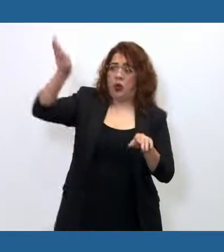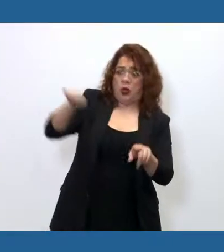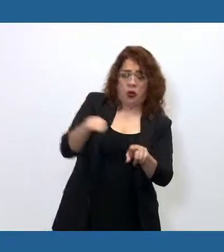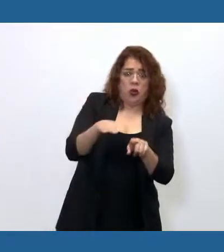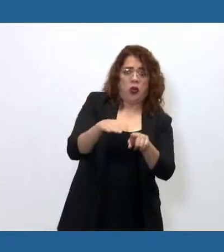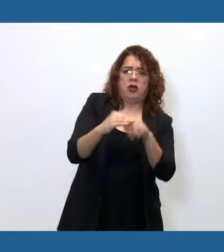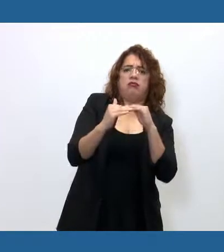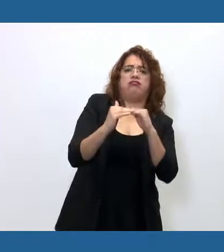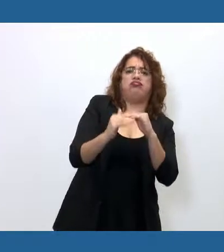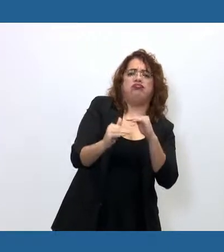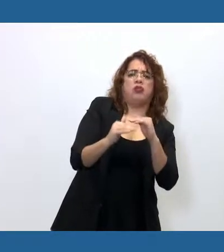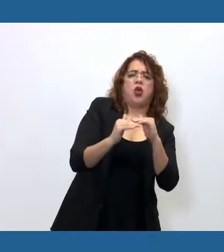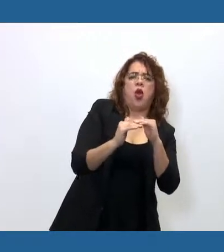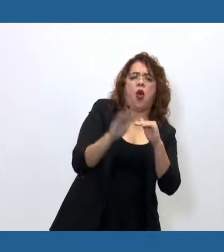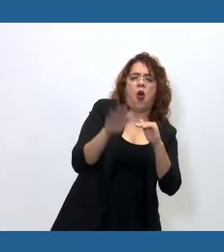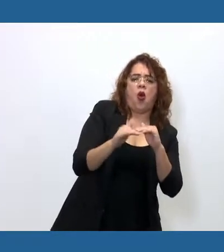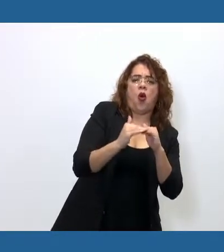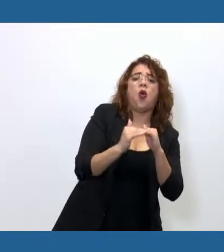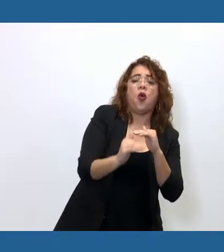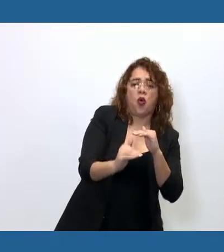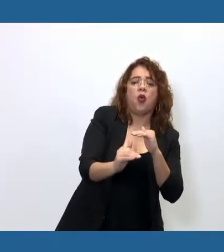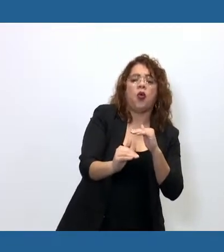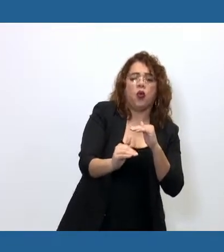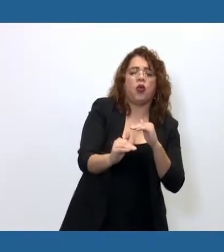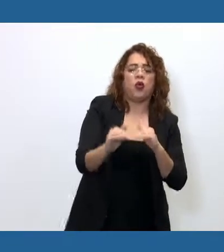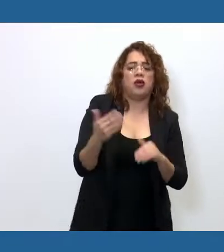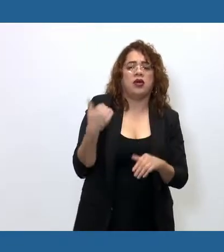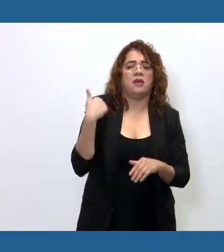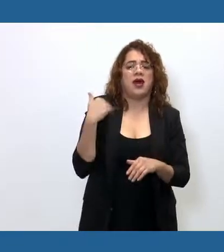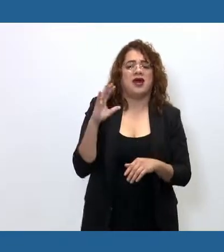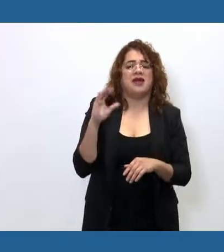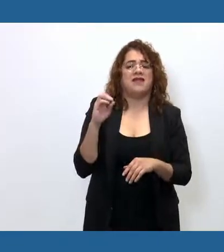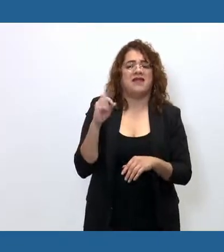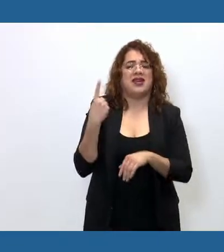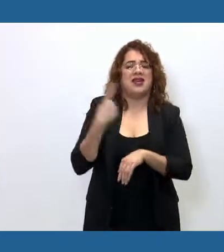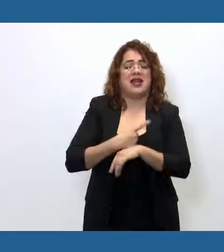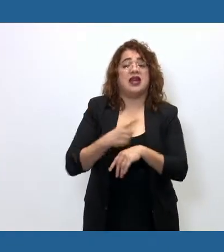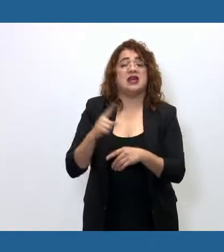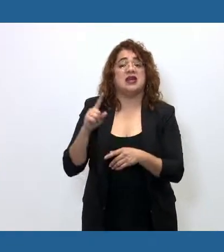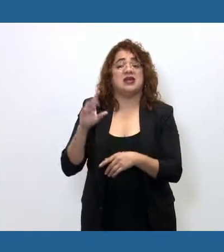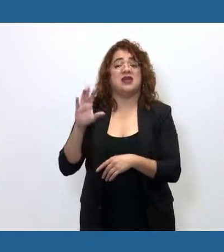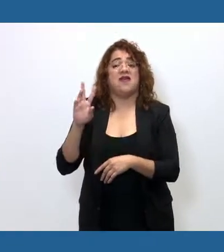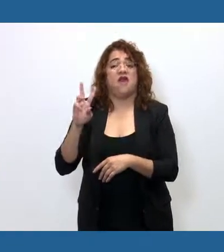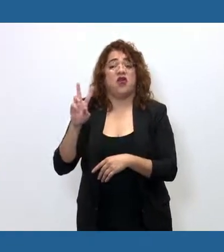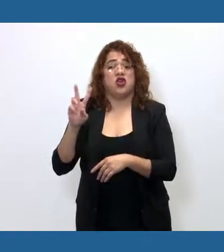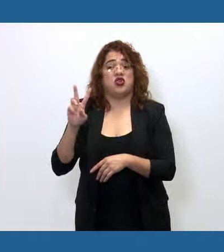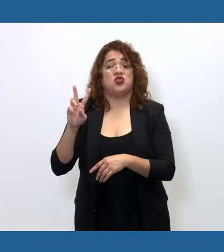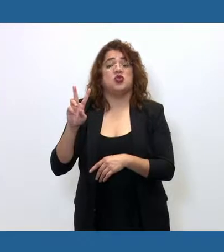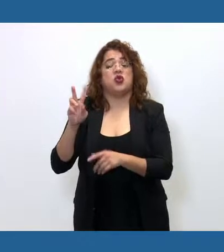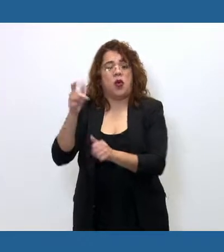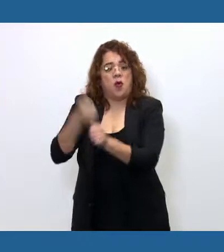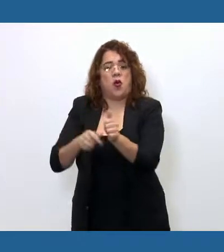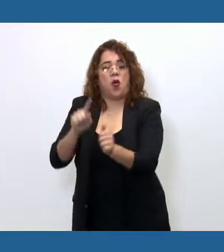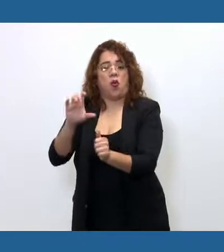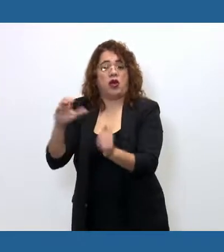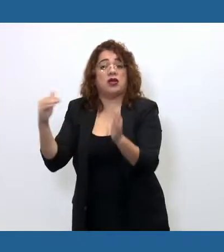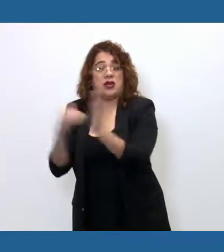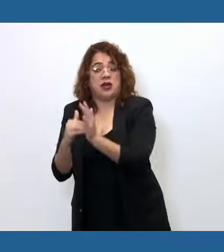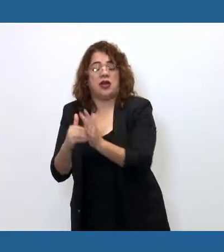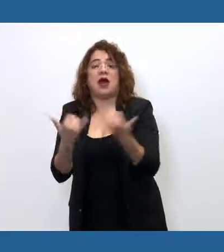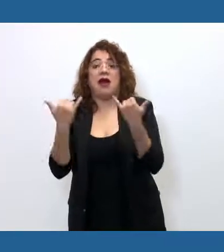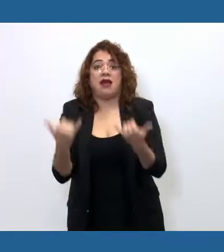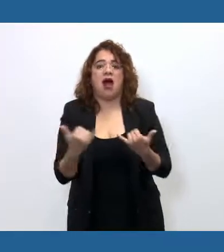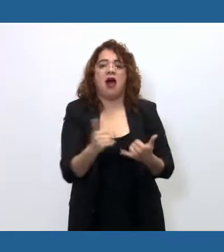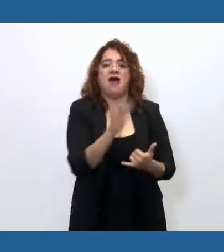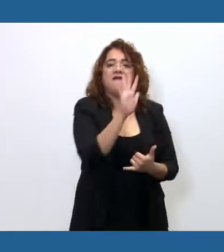also see that our case rate has dropped in the last 60 days from approximately 42 per 100,000, and it's now at